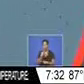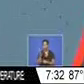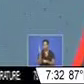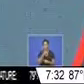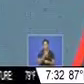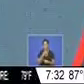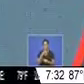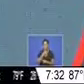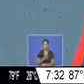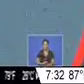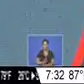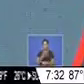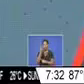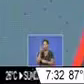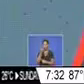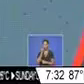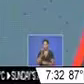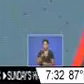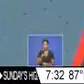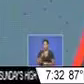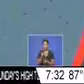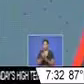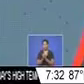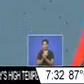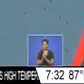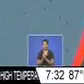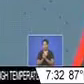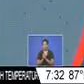are proud of you.